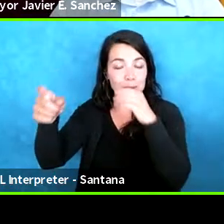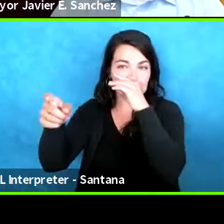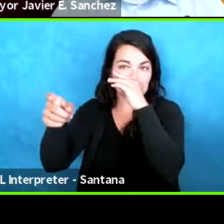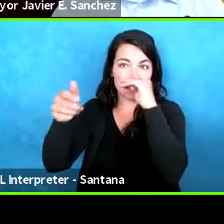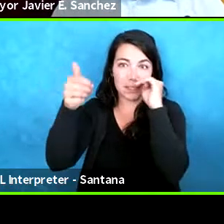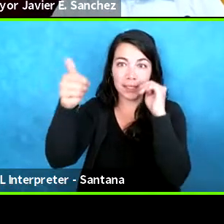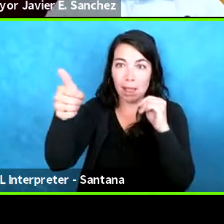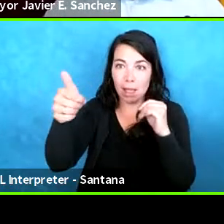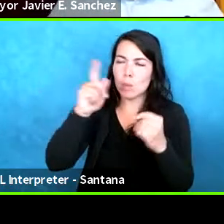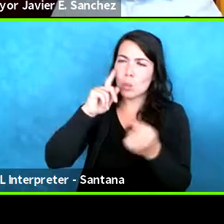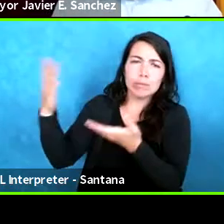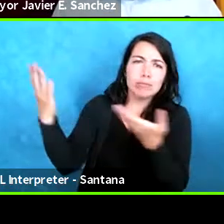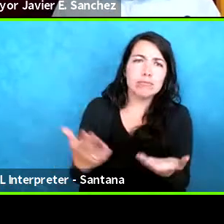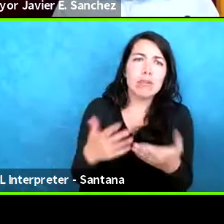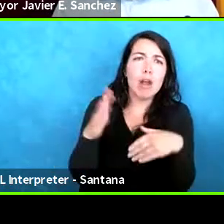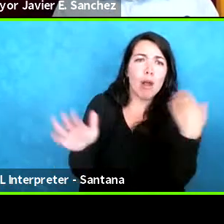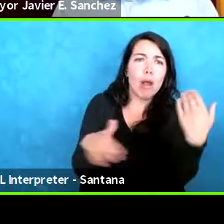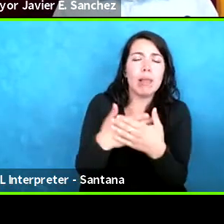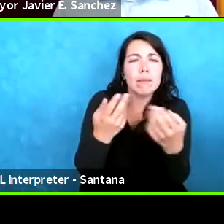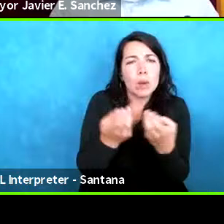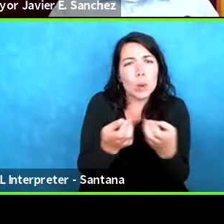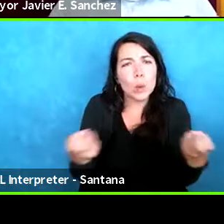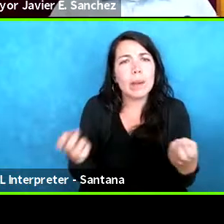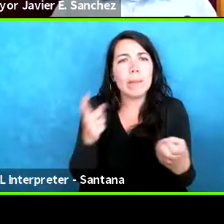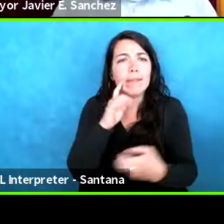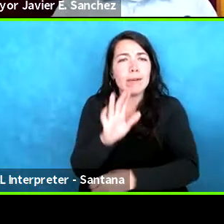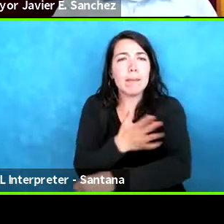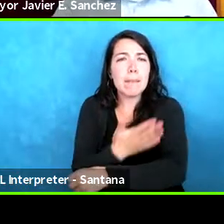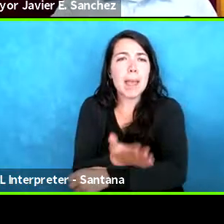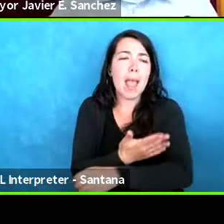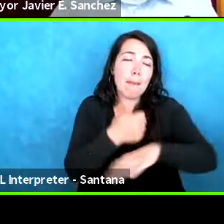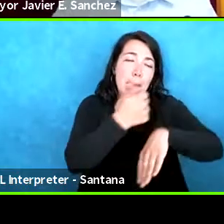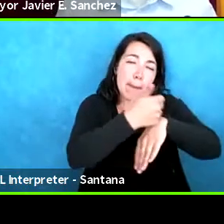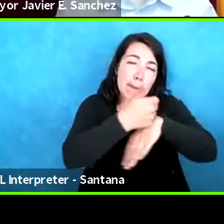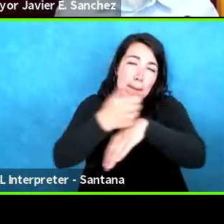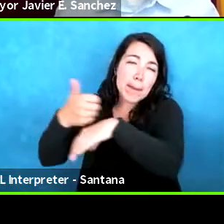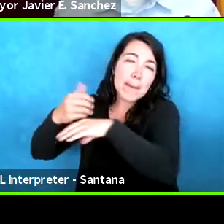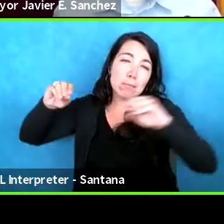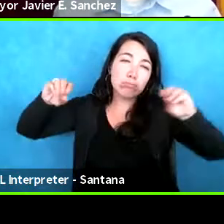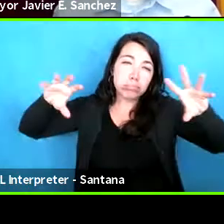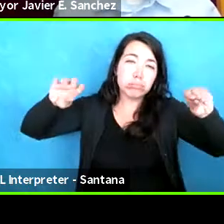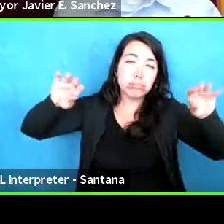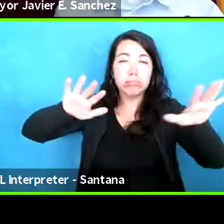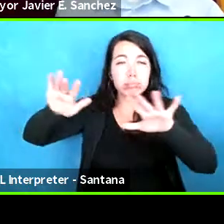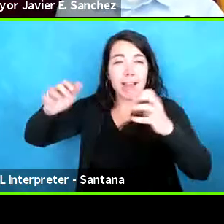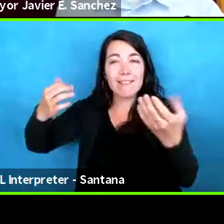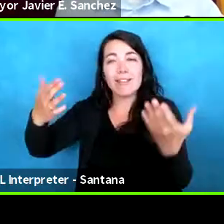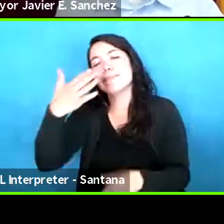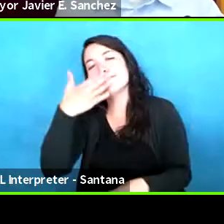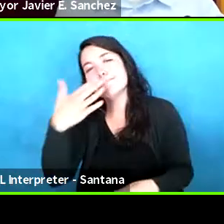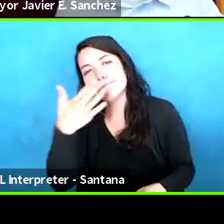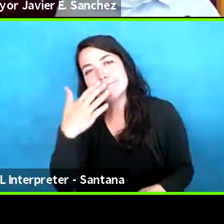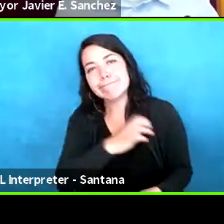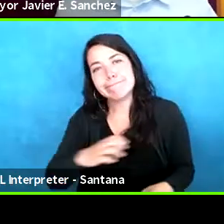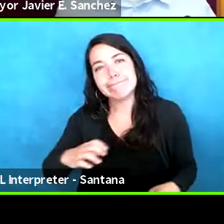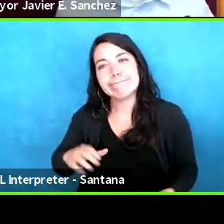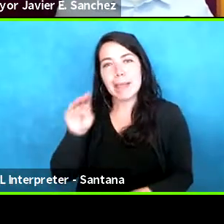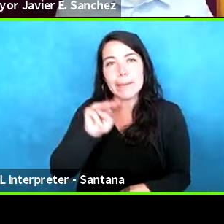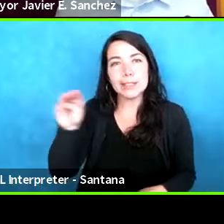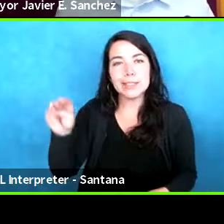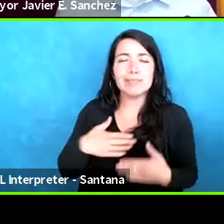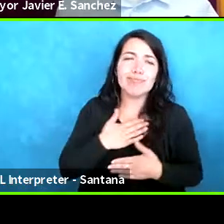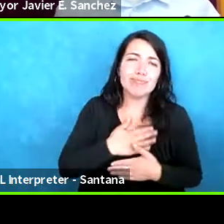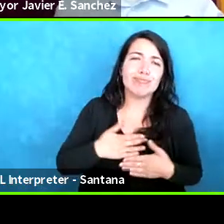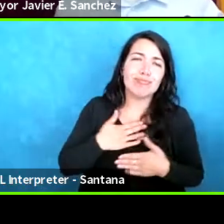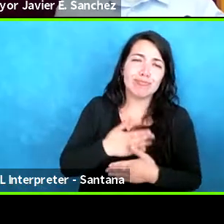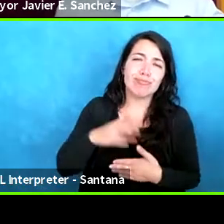the equipment and sound equipment for all bands to be playing there. Thank you, Councilor Martinez, for that. We really appreciate it, and it's going to be a great service